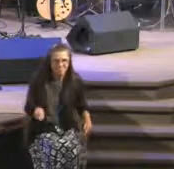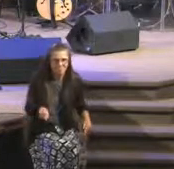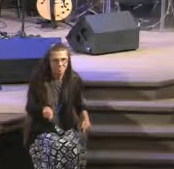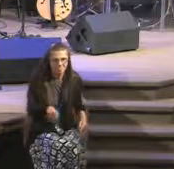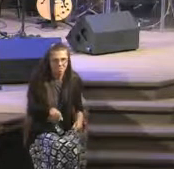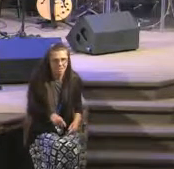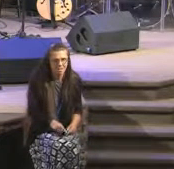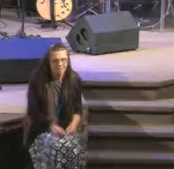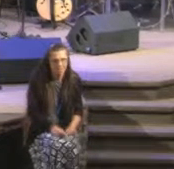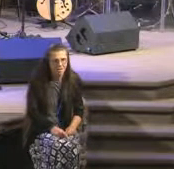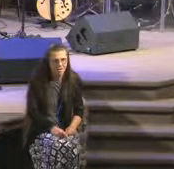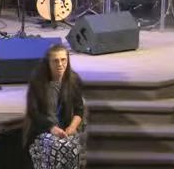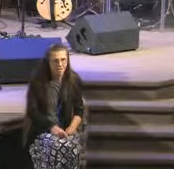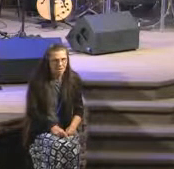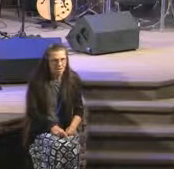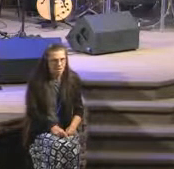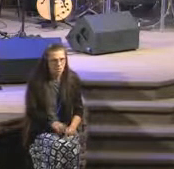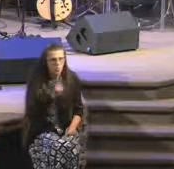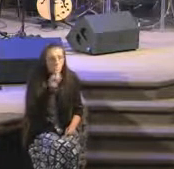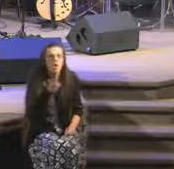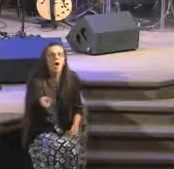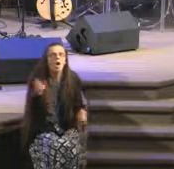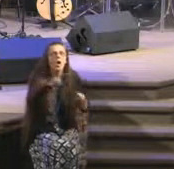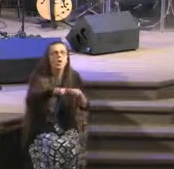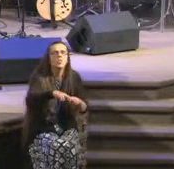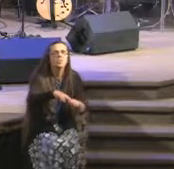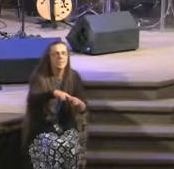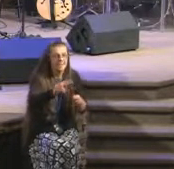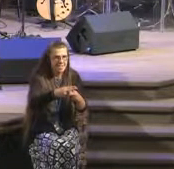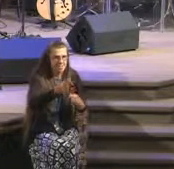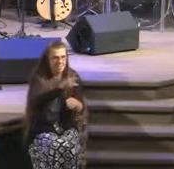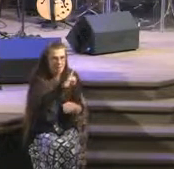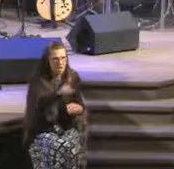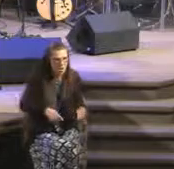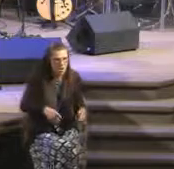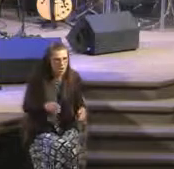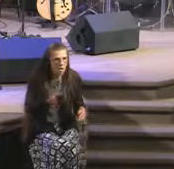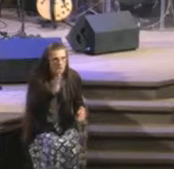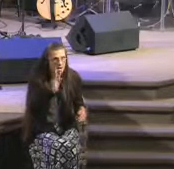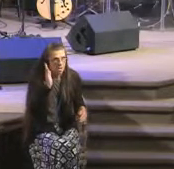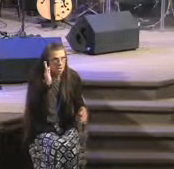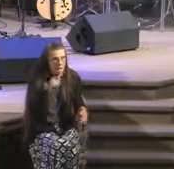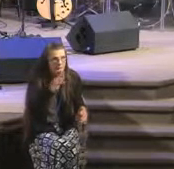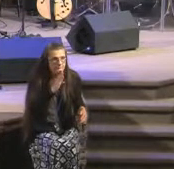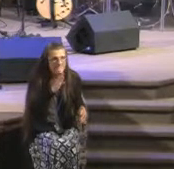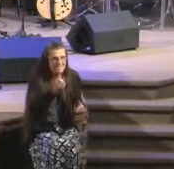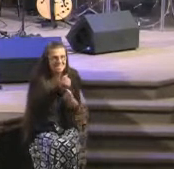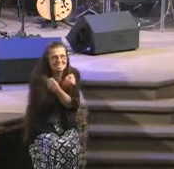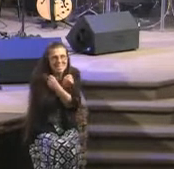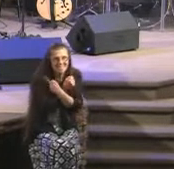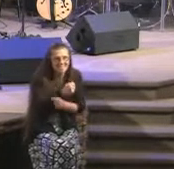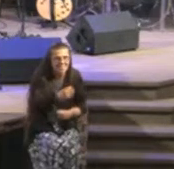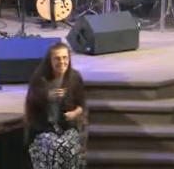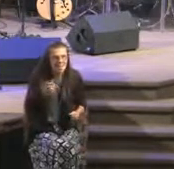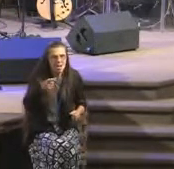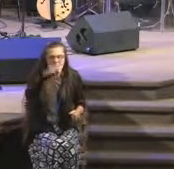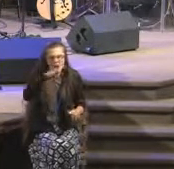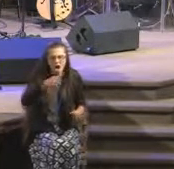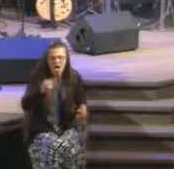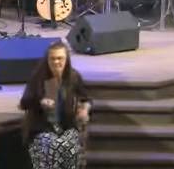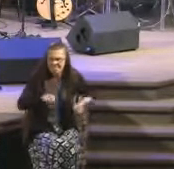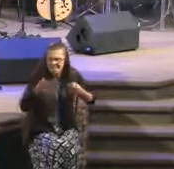Whoever would call on the name of the Lord shall be what? Saved. God so loved the world that he gave his